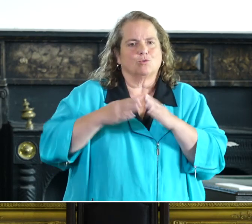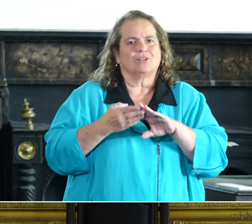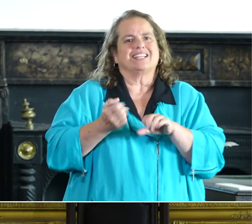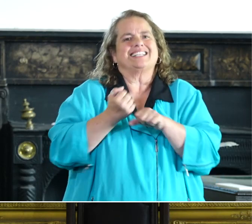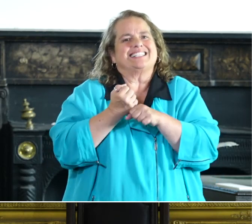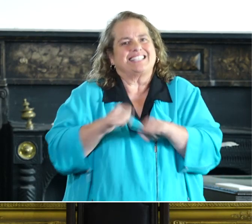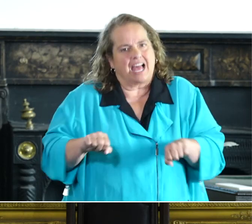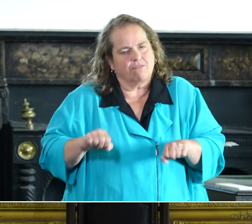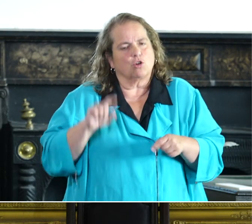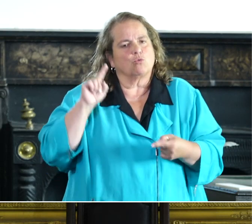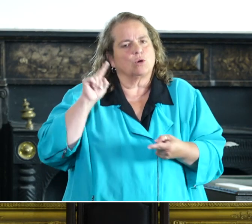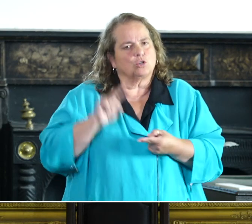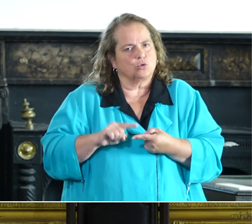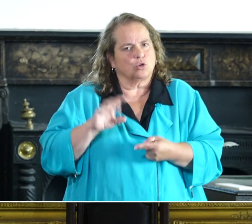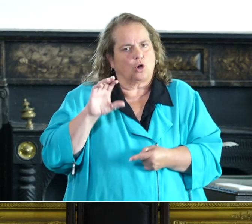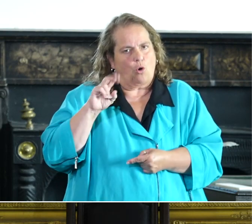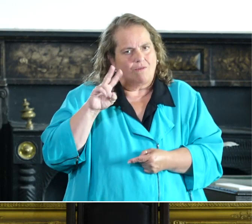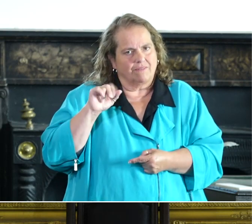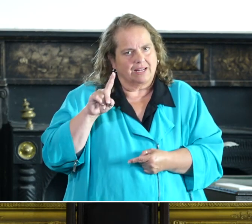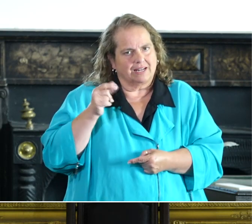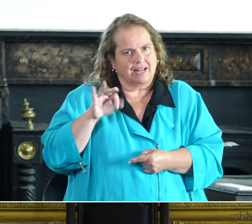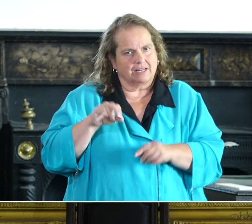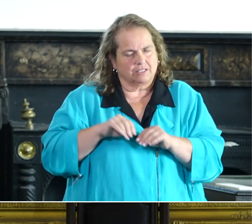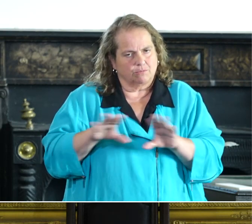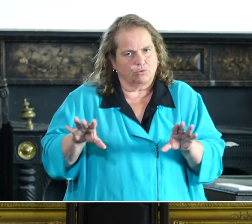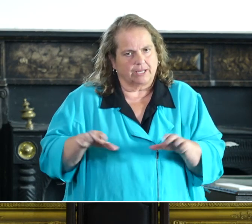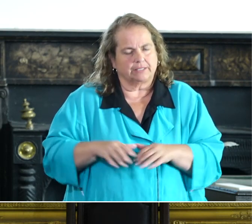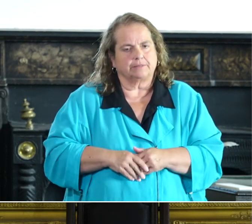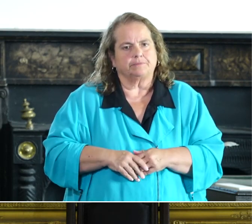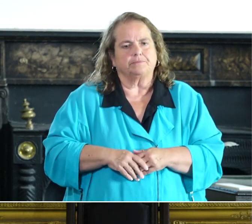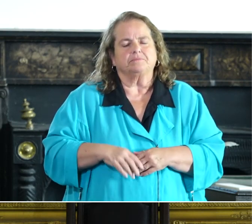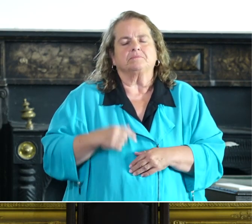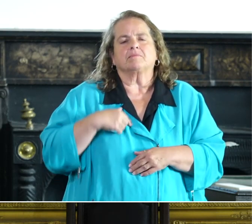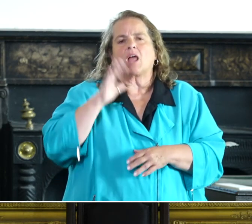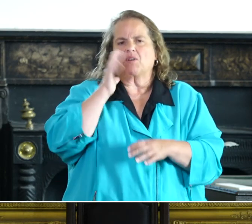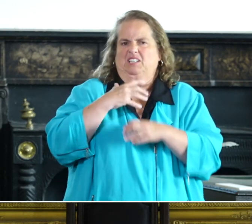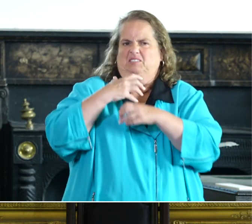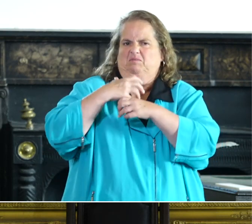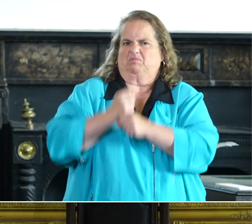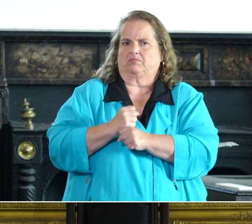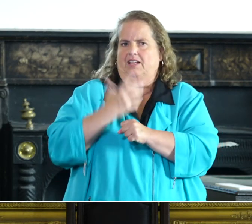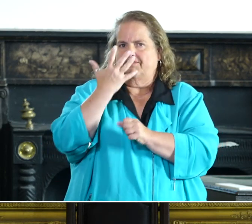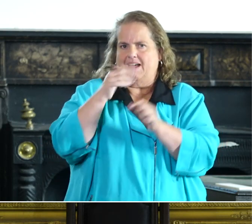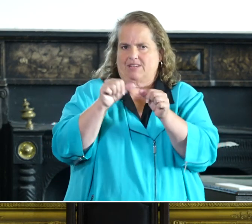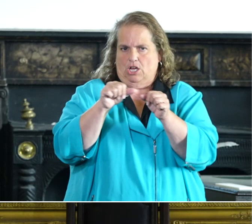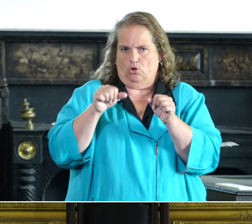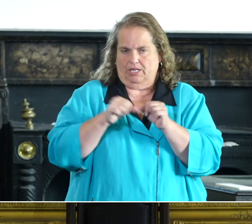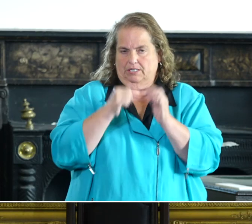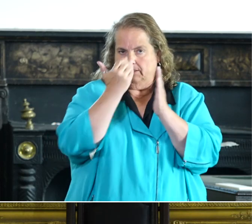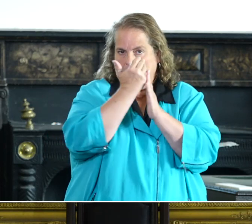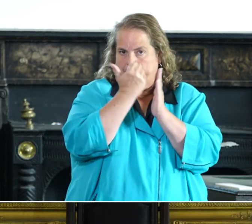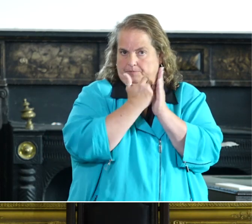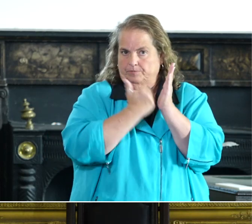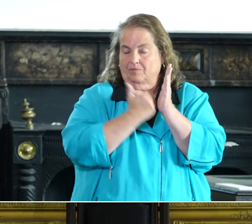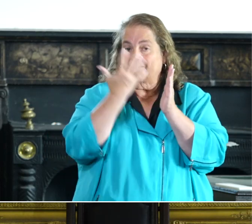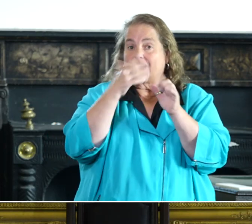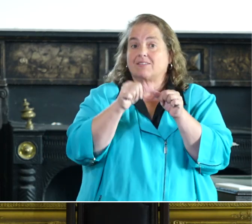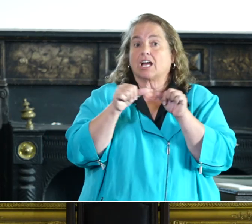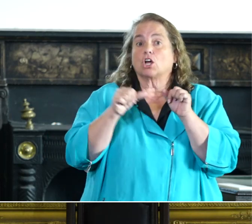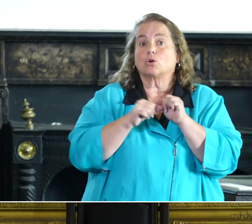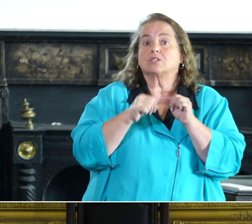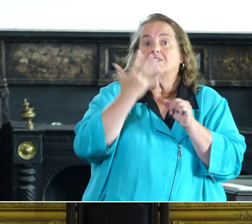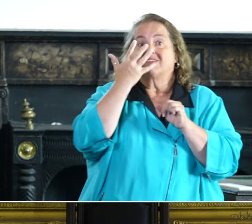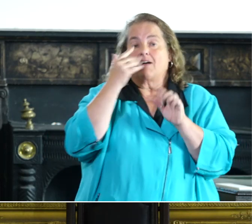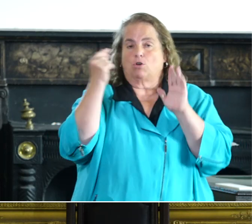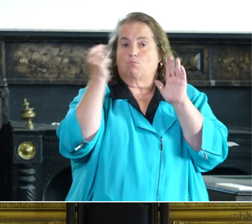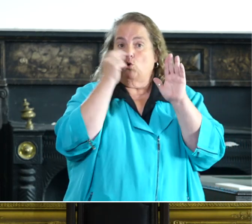reducing the risk of the spread of COVID-19. I'm going to briefly go over the 5 areas that are listed there. Those 5 areas with the 5